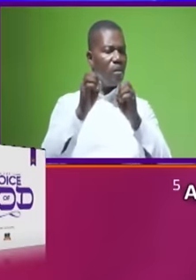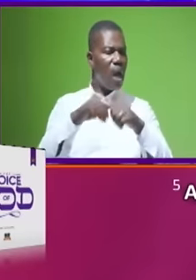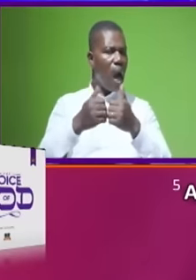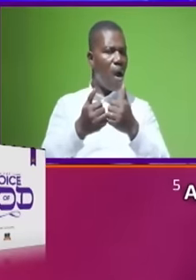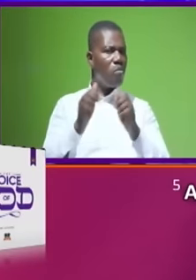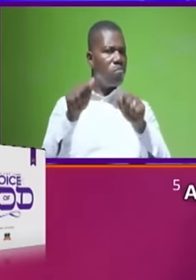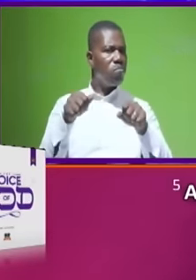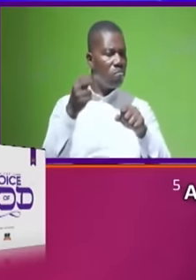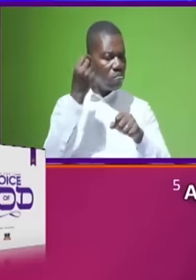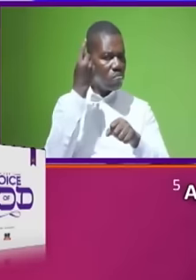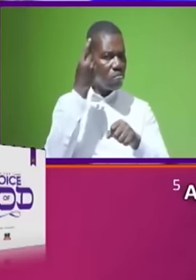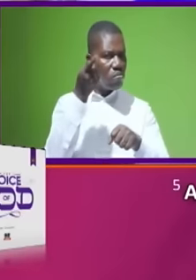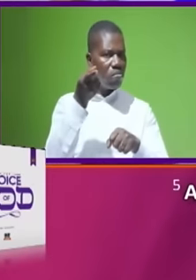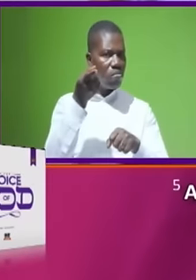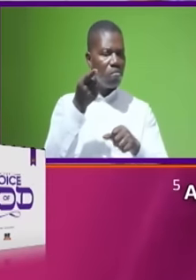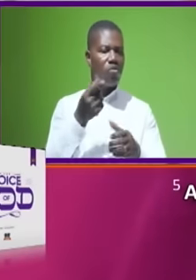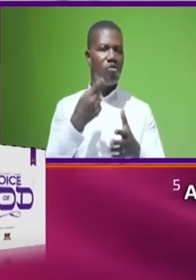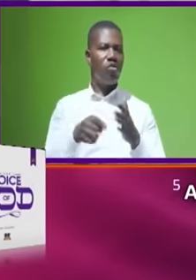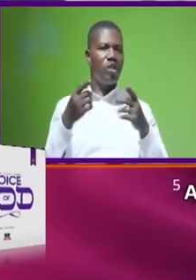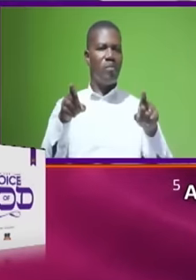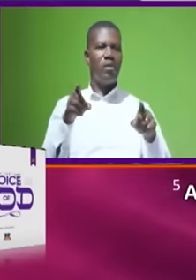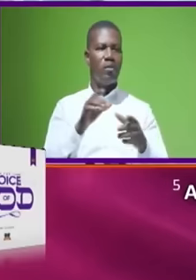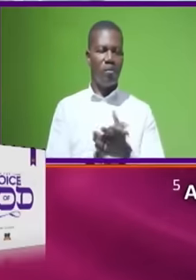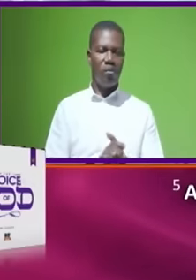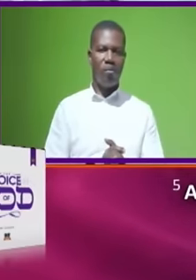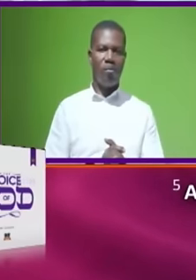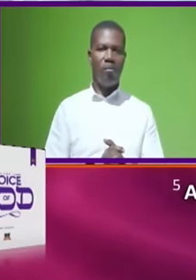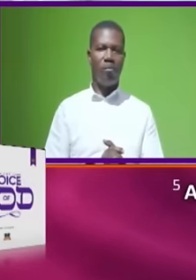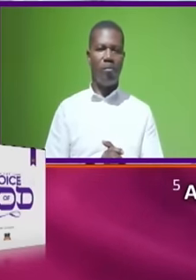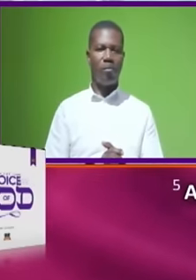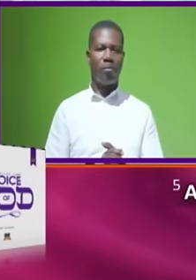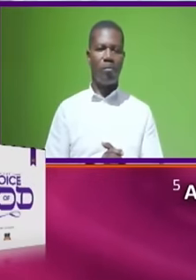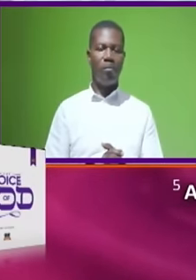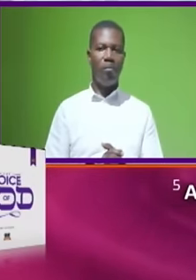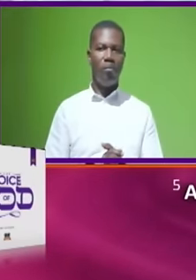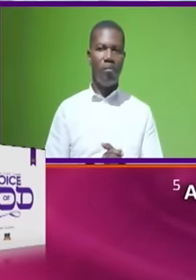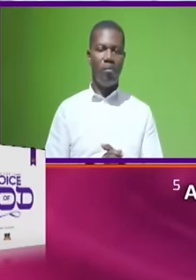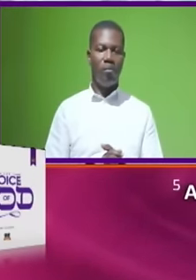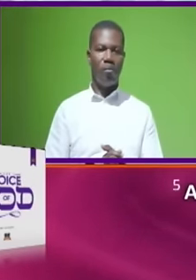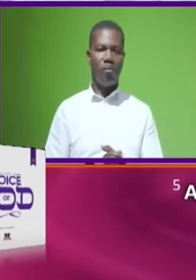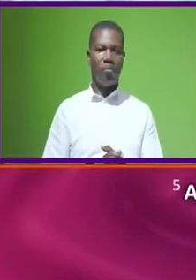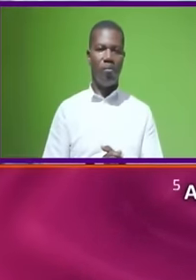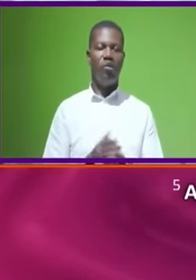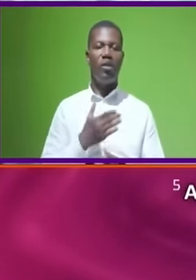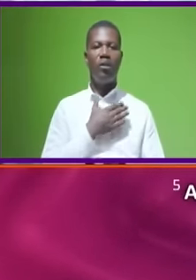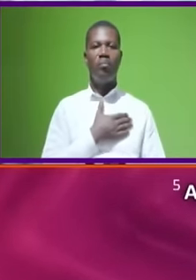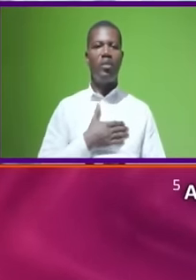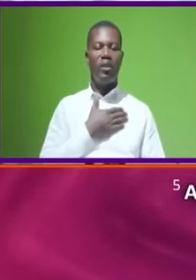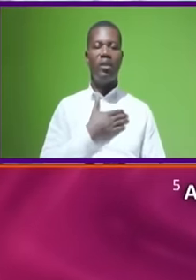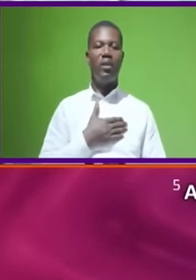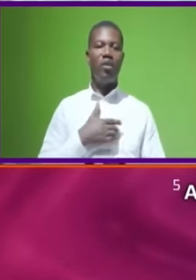How can we understand that your sudden demise or end?